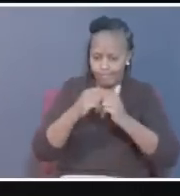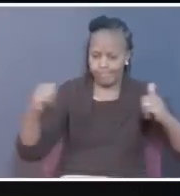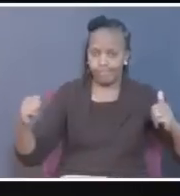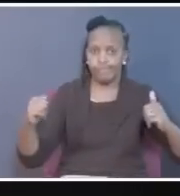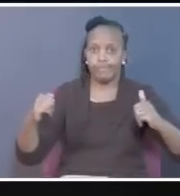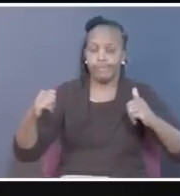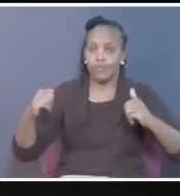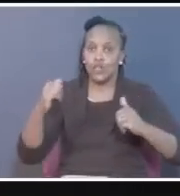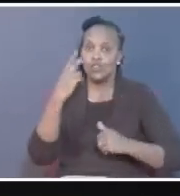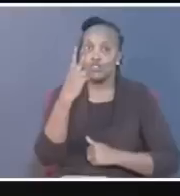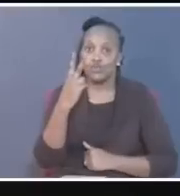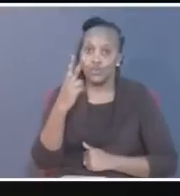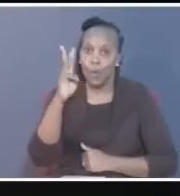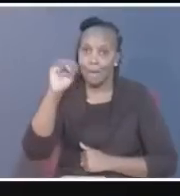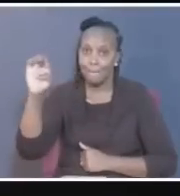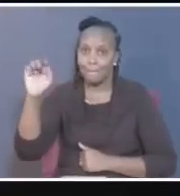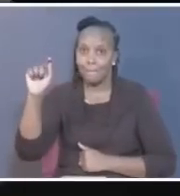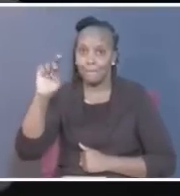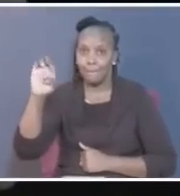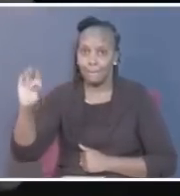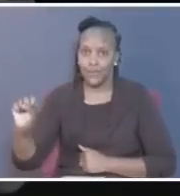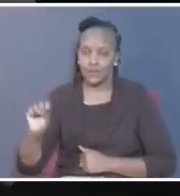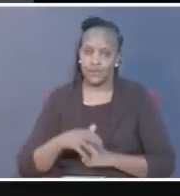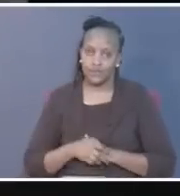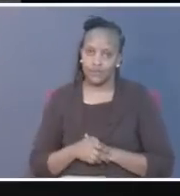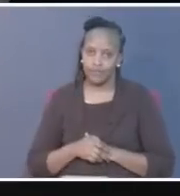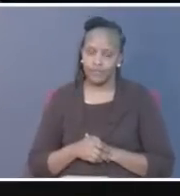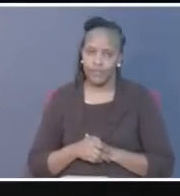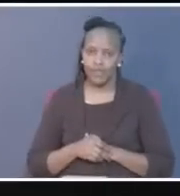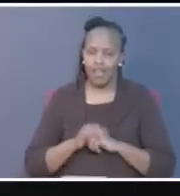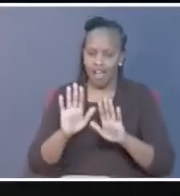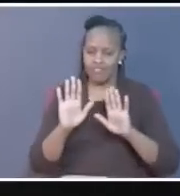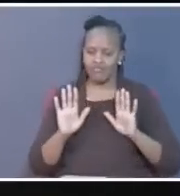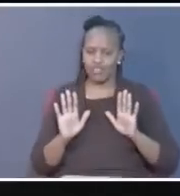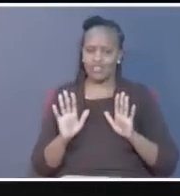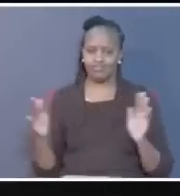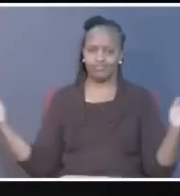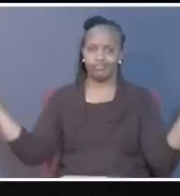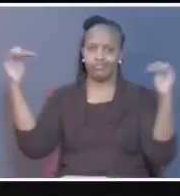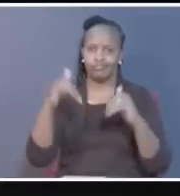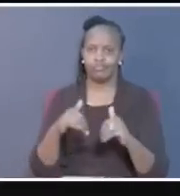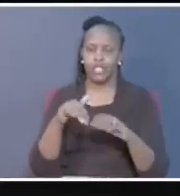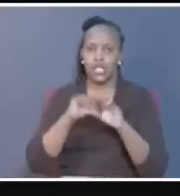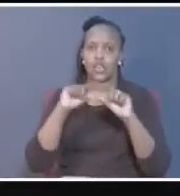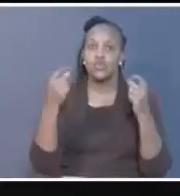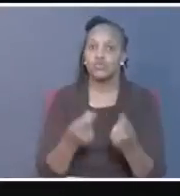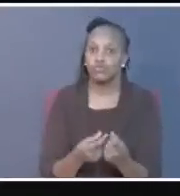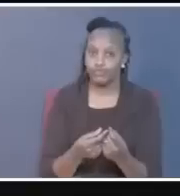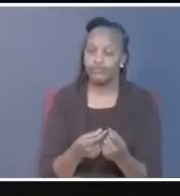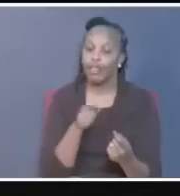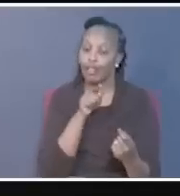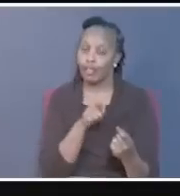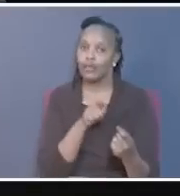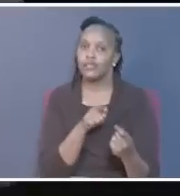about 2 meters, from others, and avoiding gathering together in large groups.